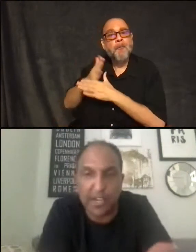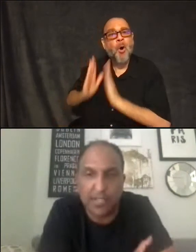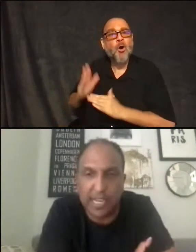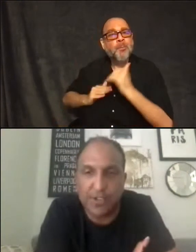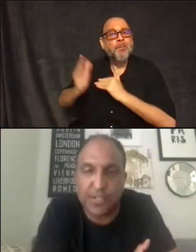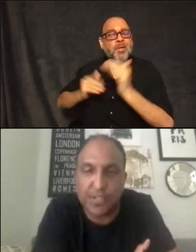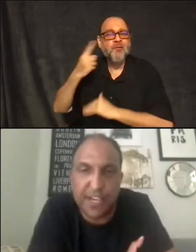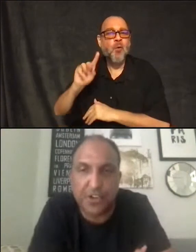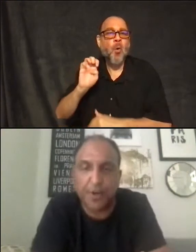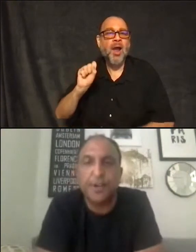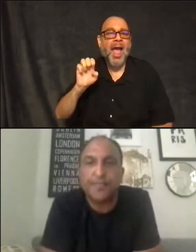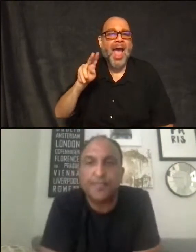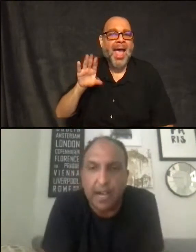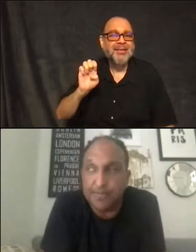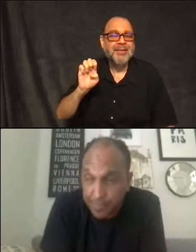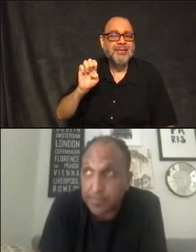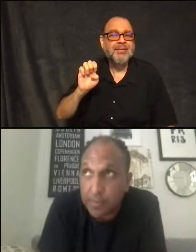social audio is an interesting feature